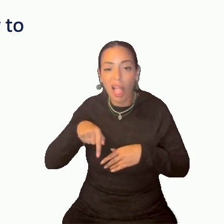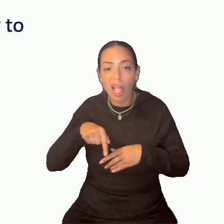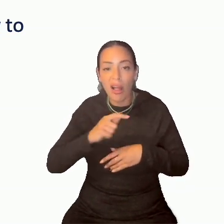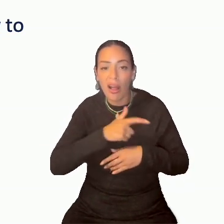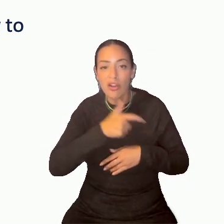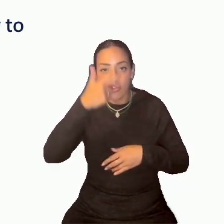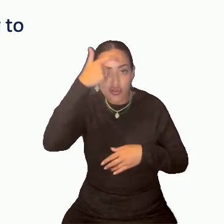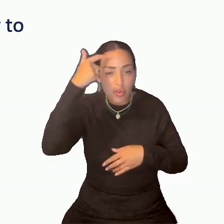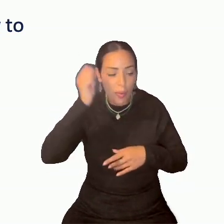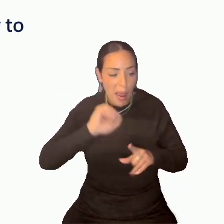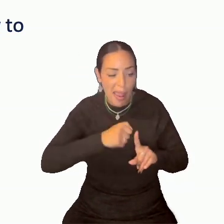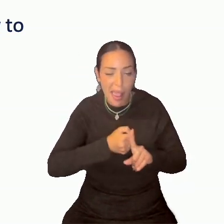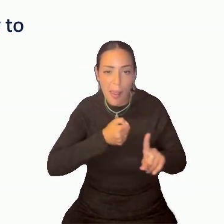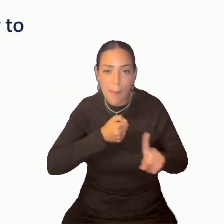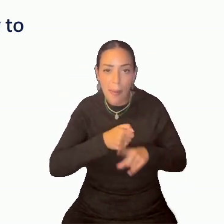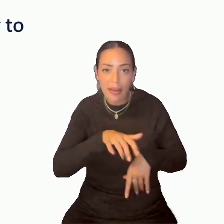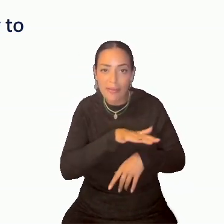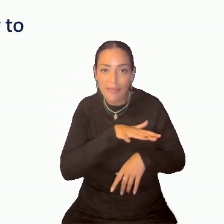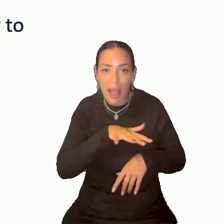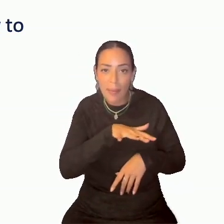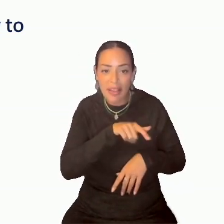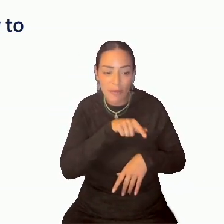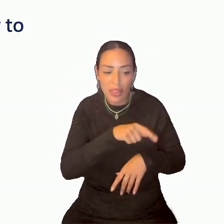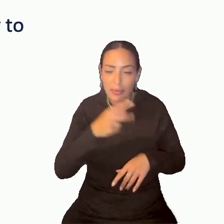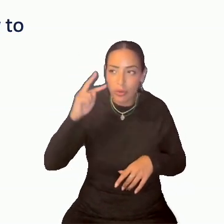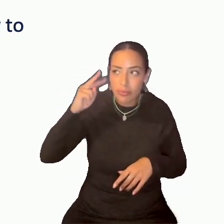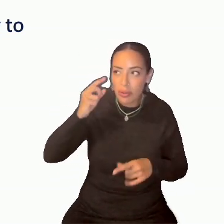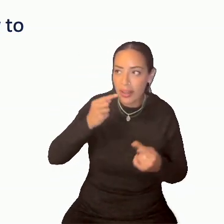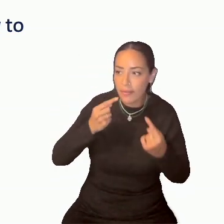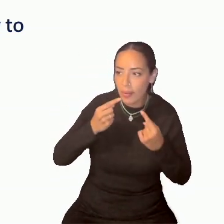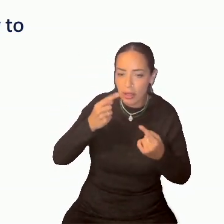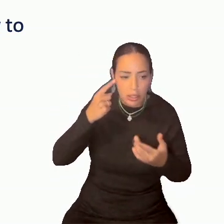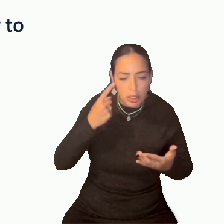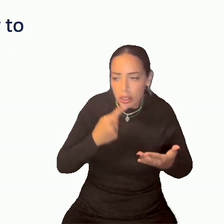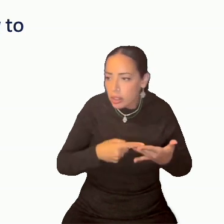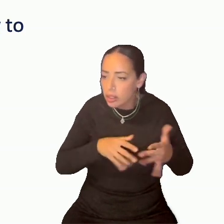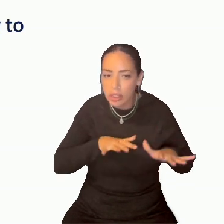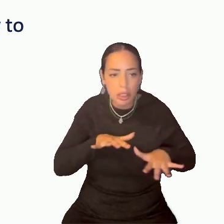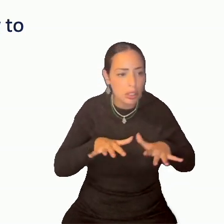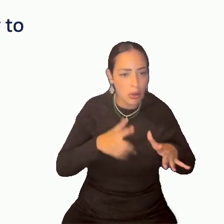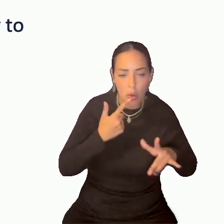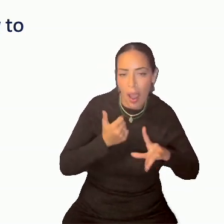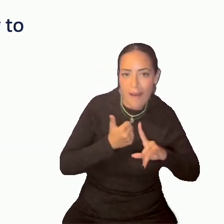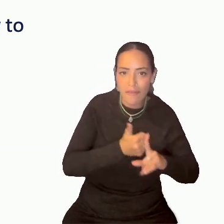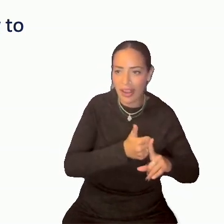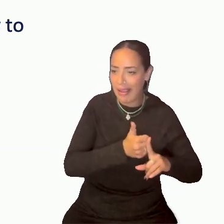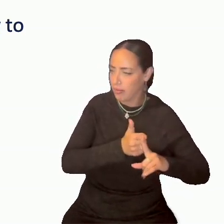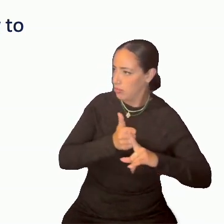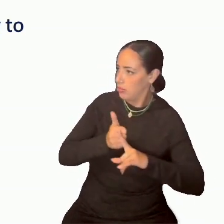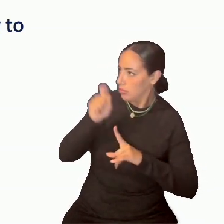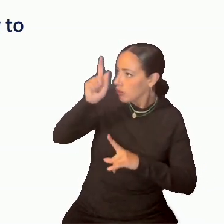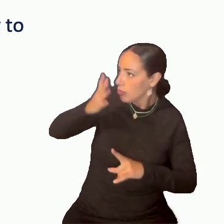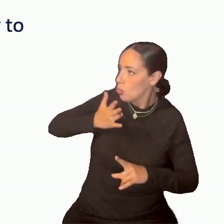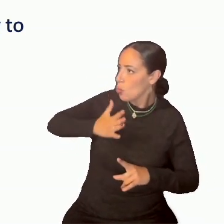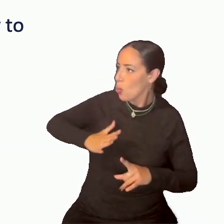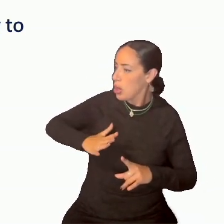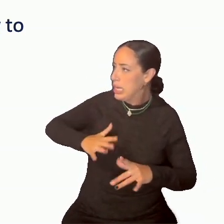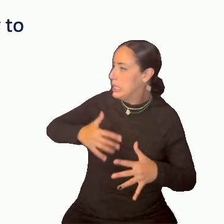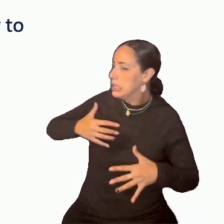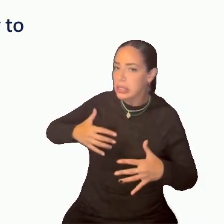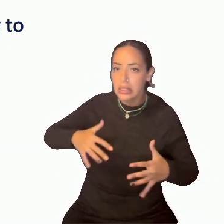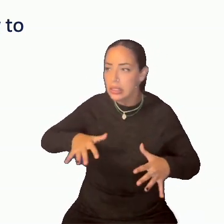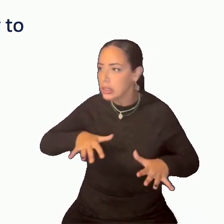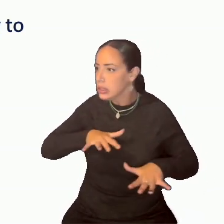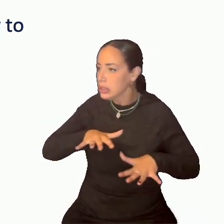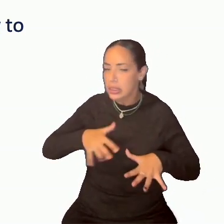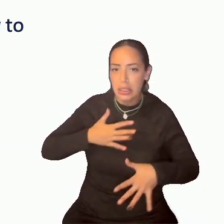the capacity of the bereaved family to process information, to make decisions, or to advocate for what they want.